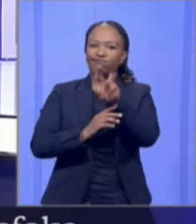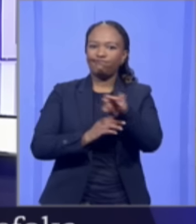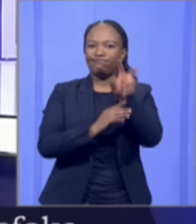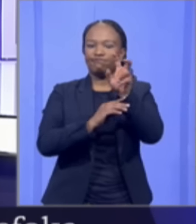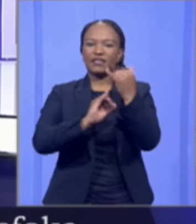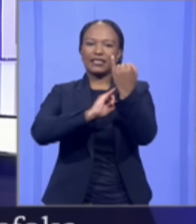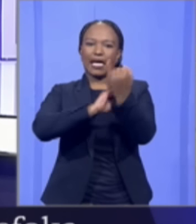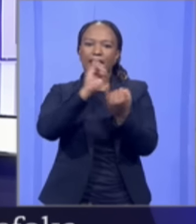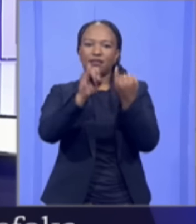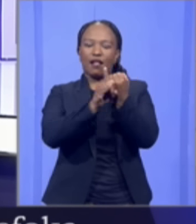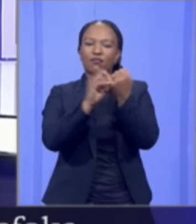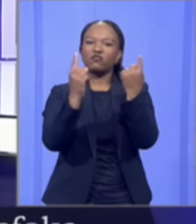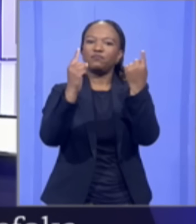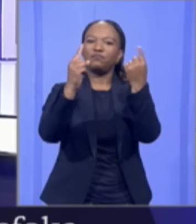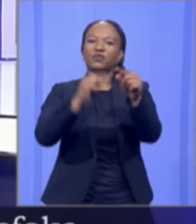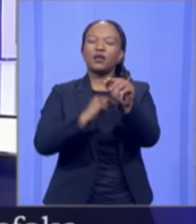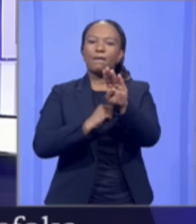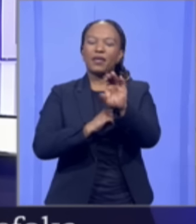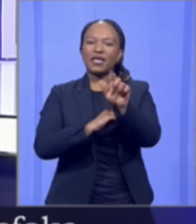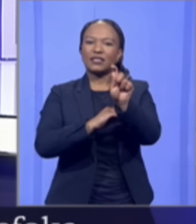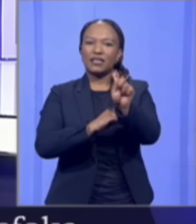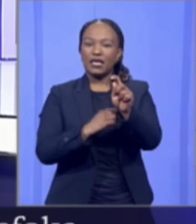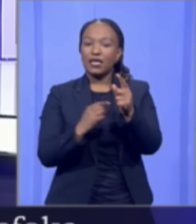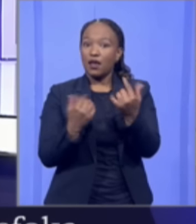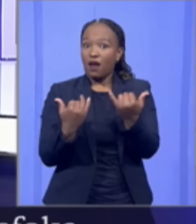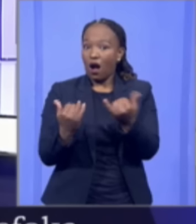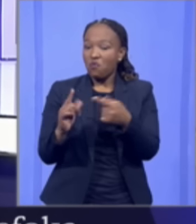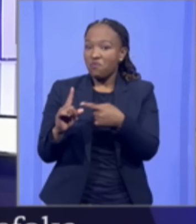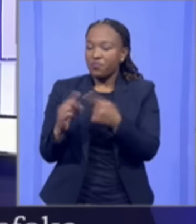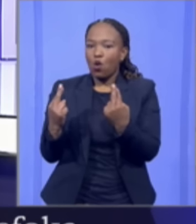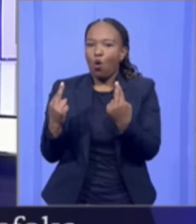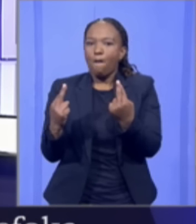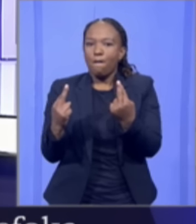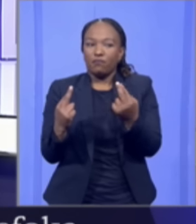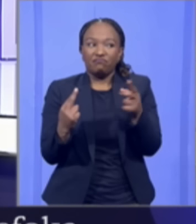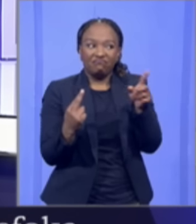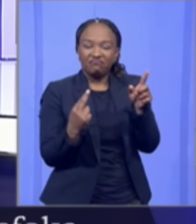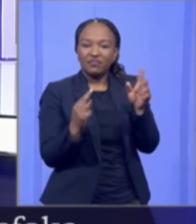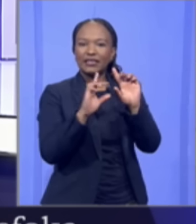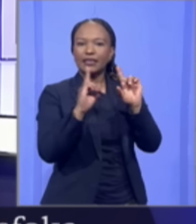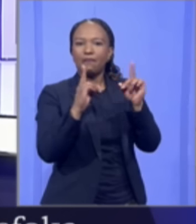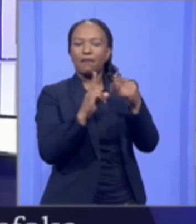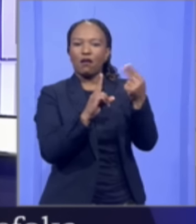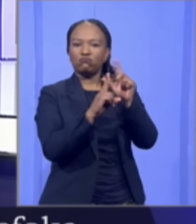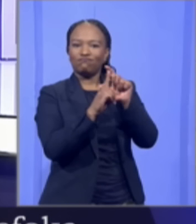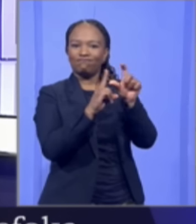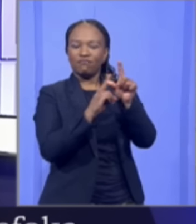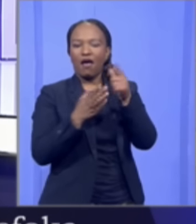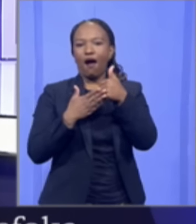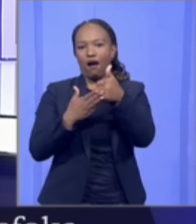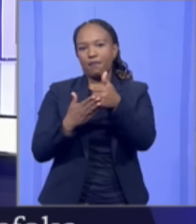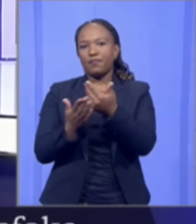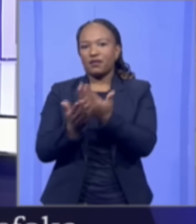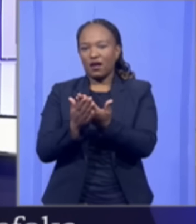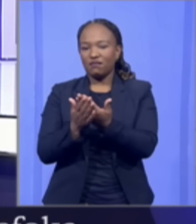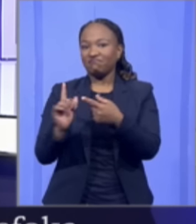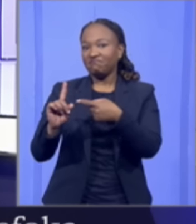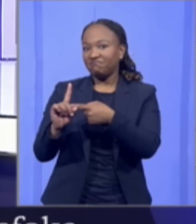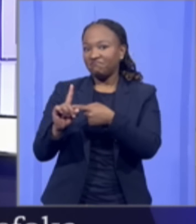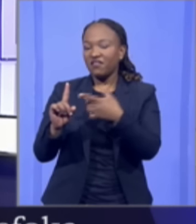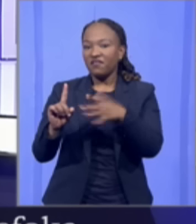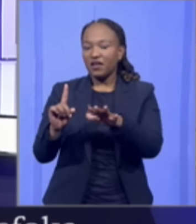le tshepo ya gore ka moso kgoro ya dibapadi bogabo le setšo e tla mo thuša morago ga go thopa sefoka. Makhadzi o be a araba dipotšišo